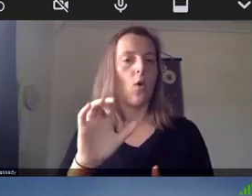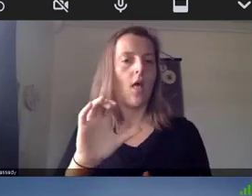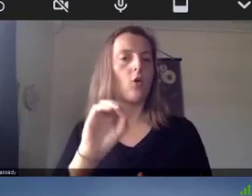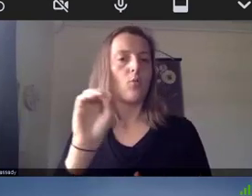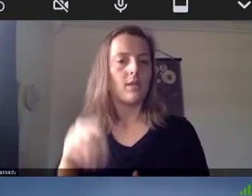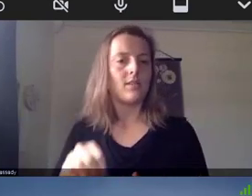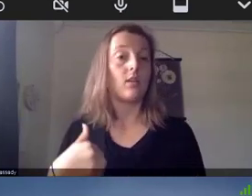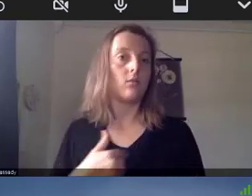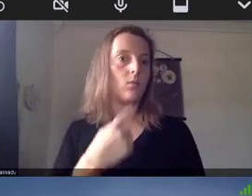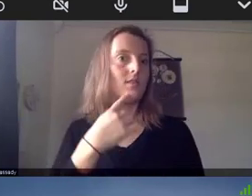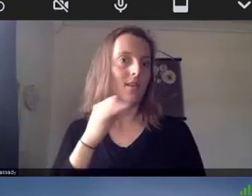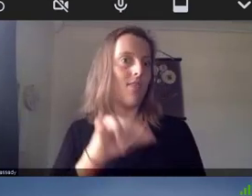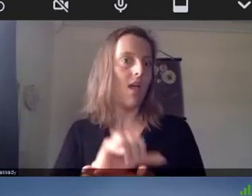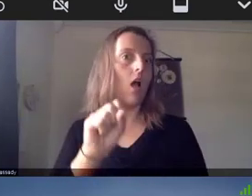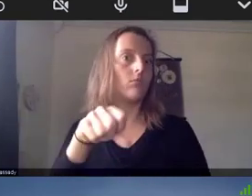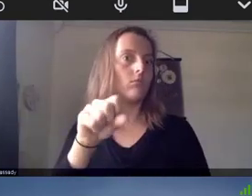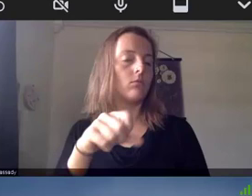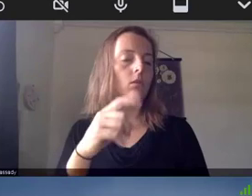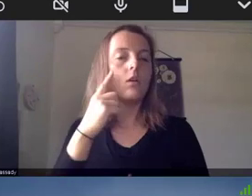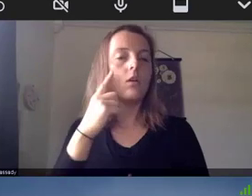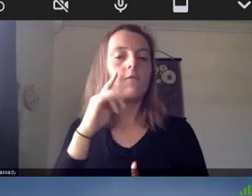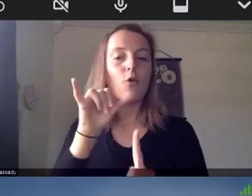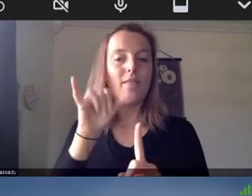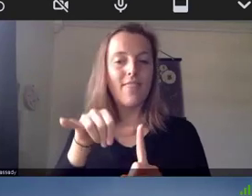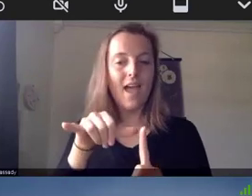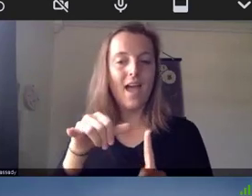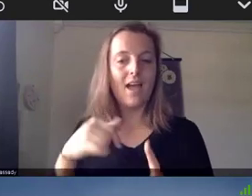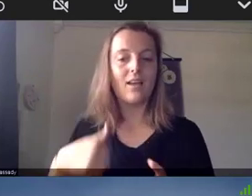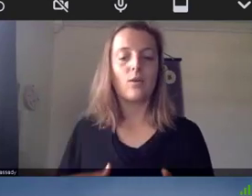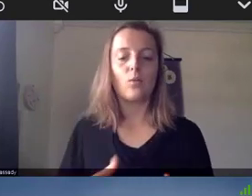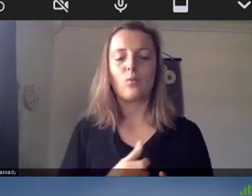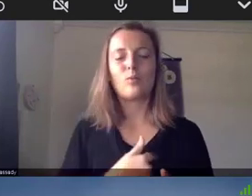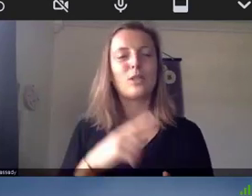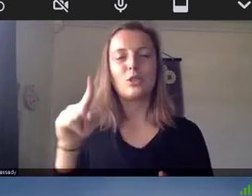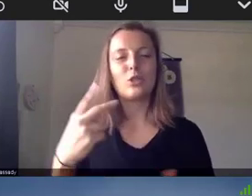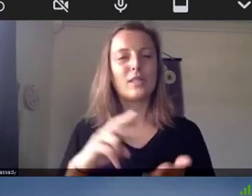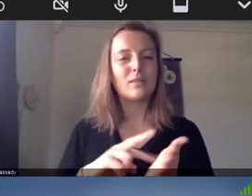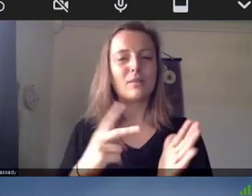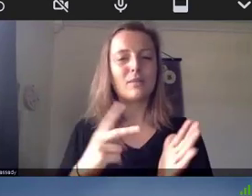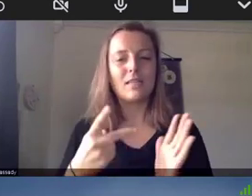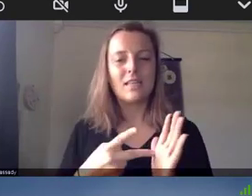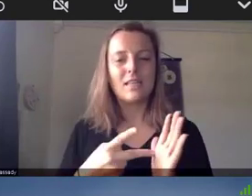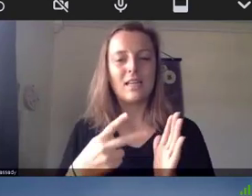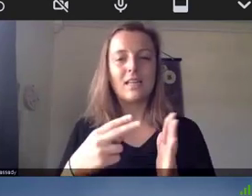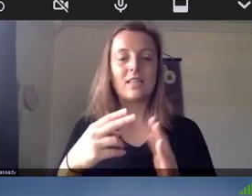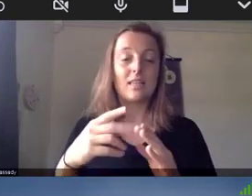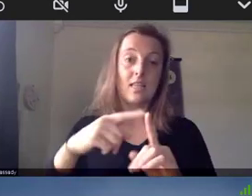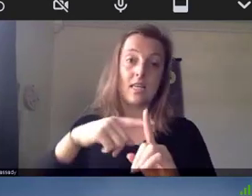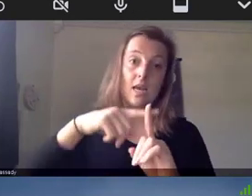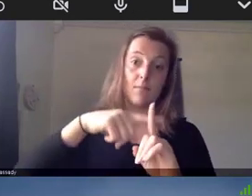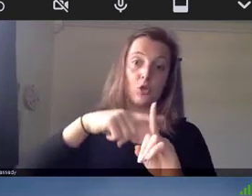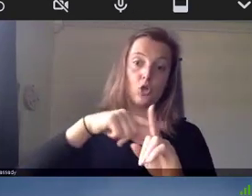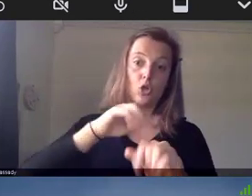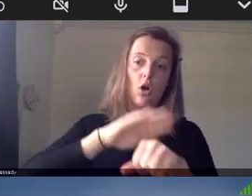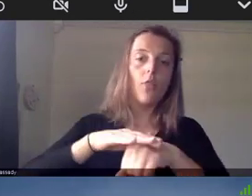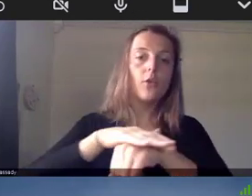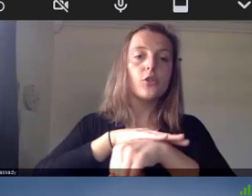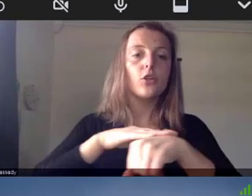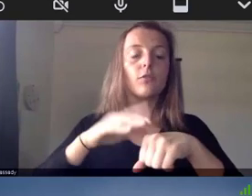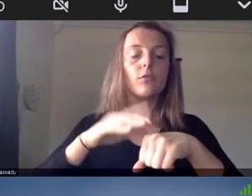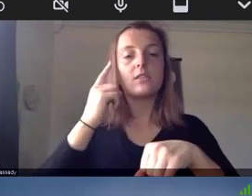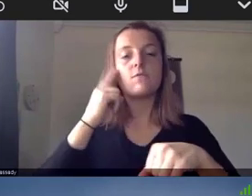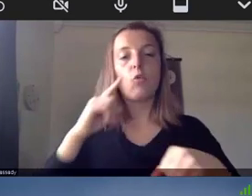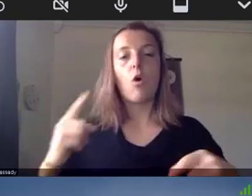were basically just saying that the temperature on the surface of the cross-flow heat exchanger was